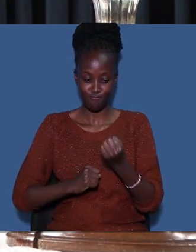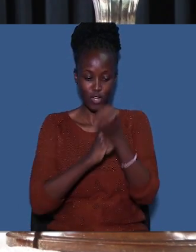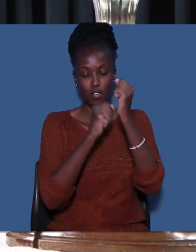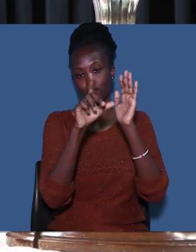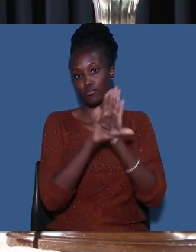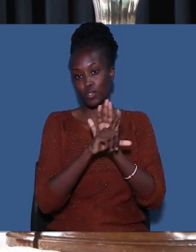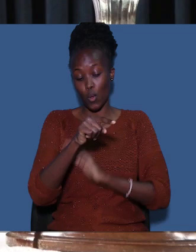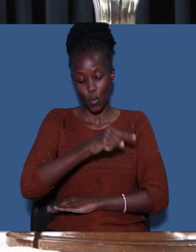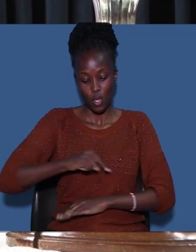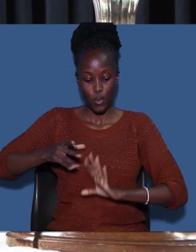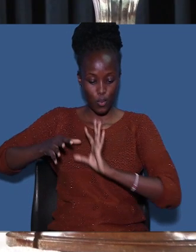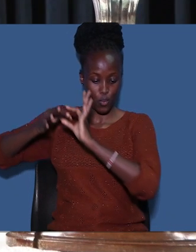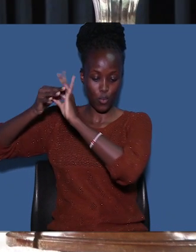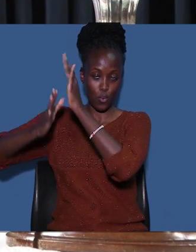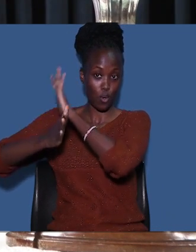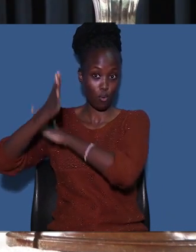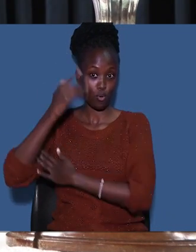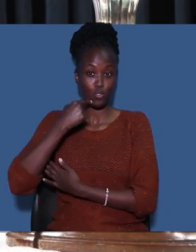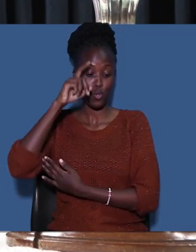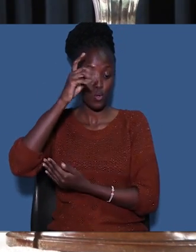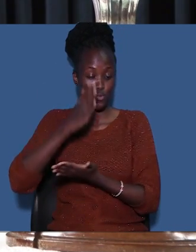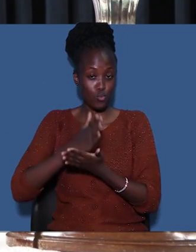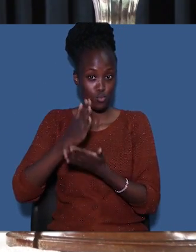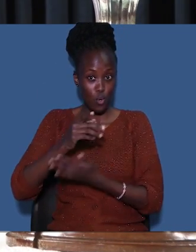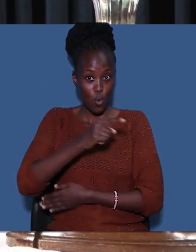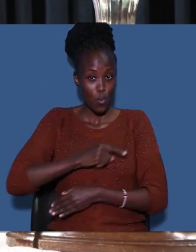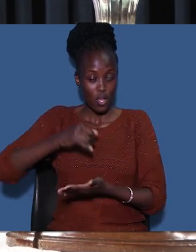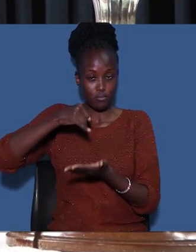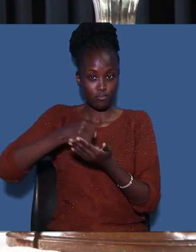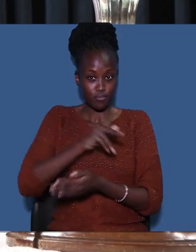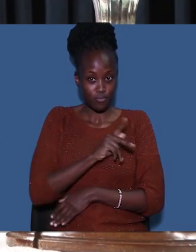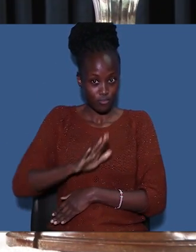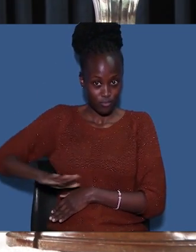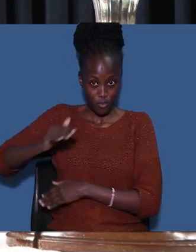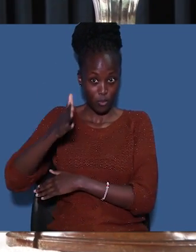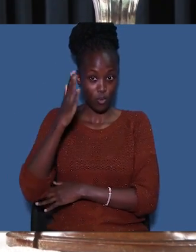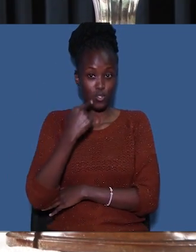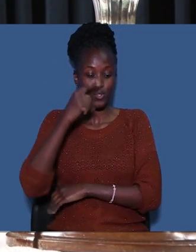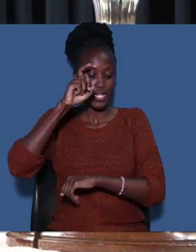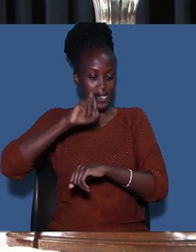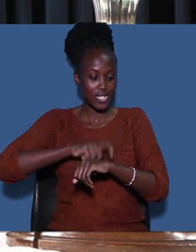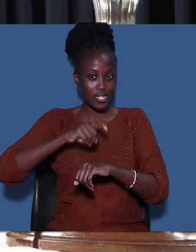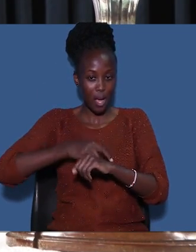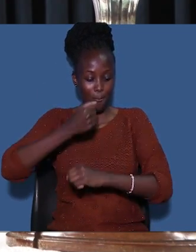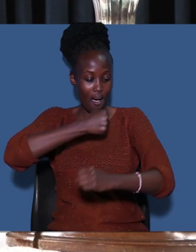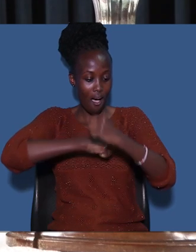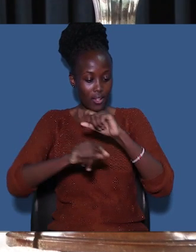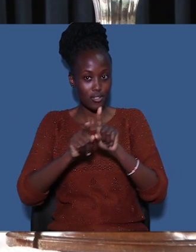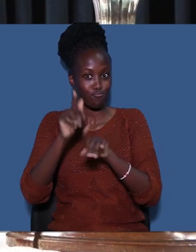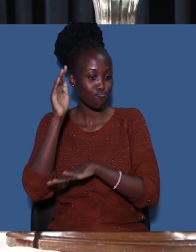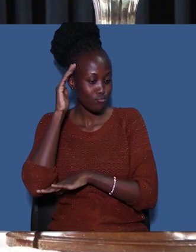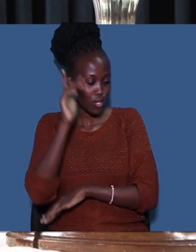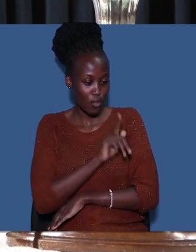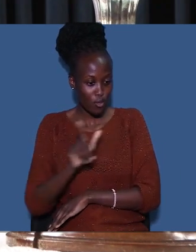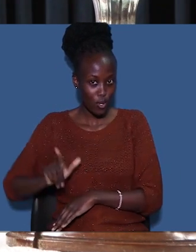kingdom. When we agree and act on the law that is put in our hearts by God, we please him and we are blessed. God